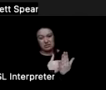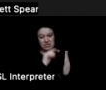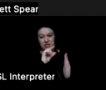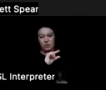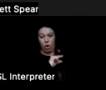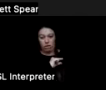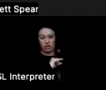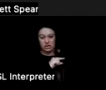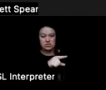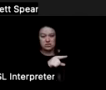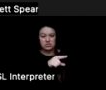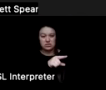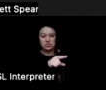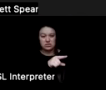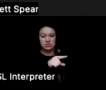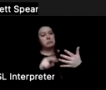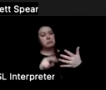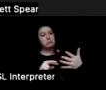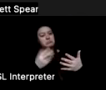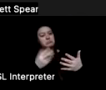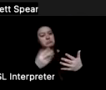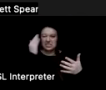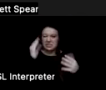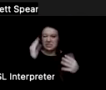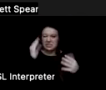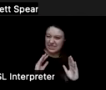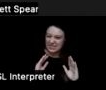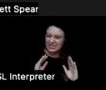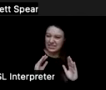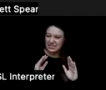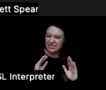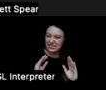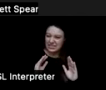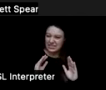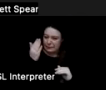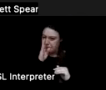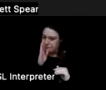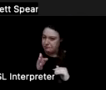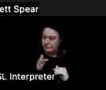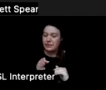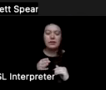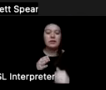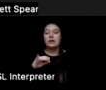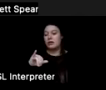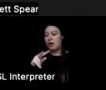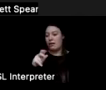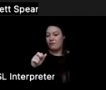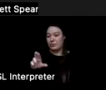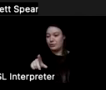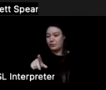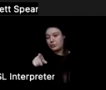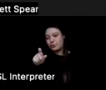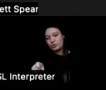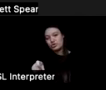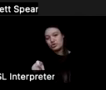is looking at this and saying, those are pretty obvious to me, Yes, it's very important, Javier, that we should be empathetic. And one of the key things is